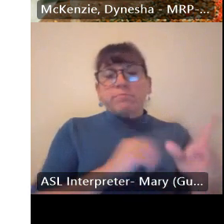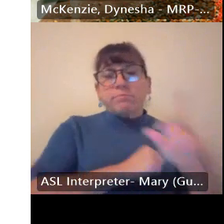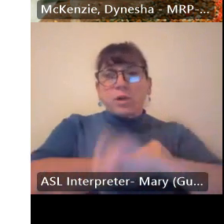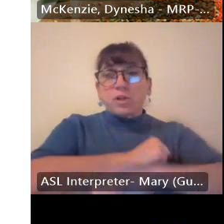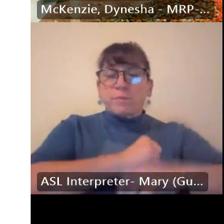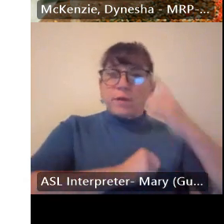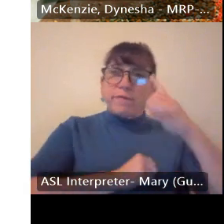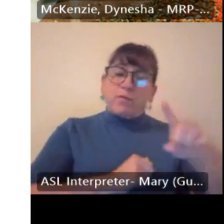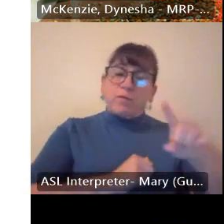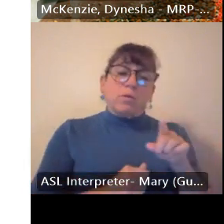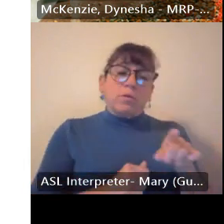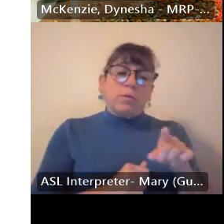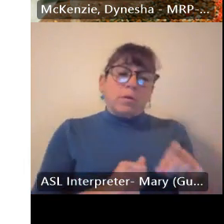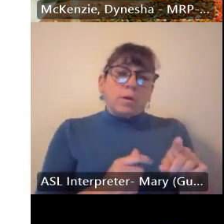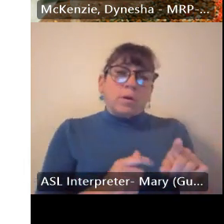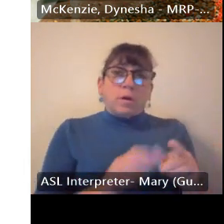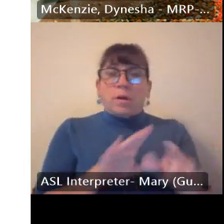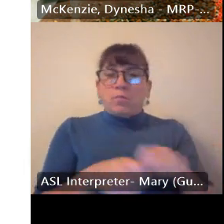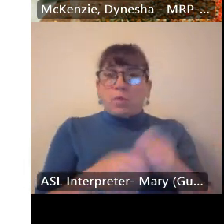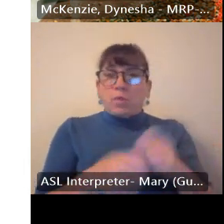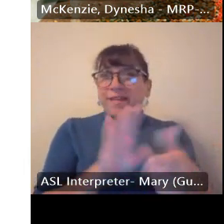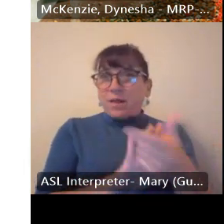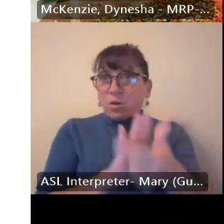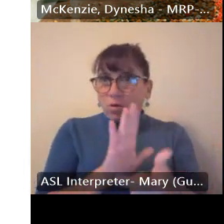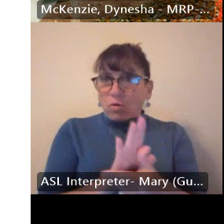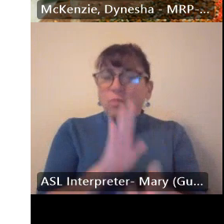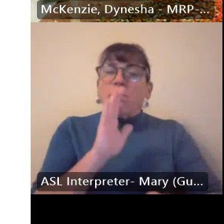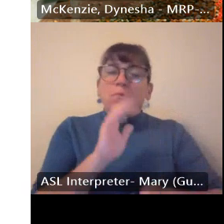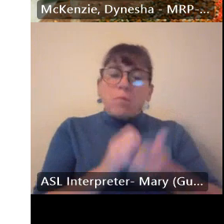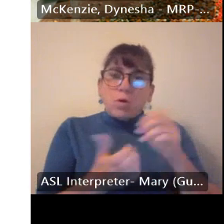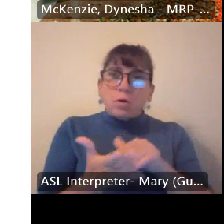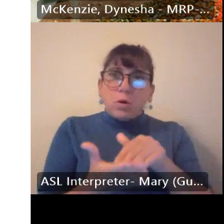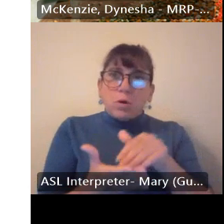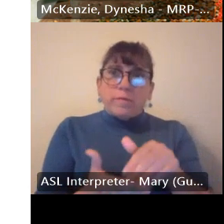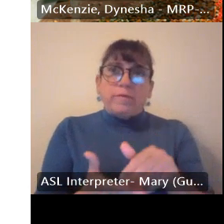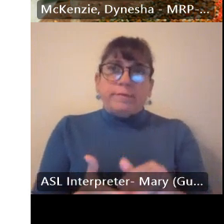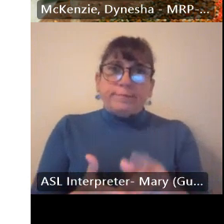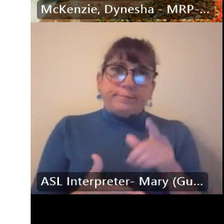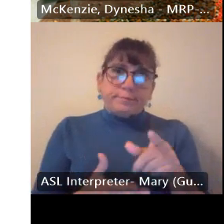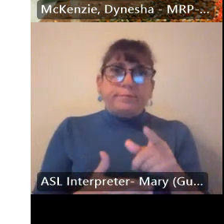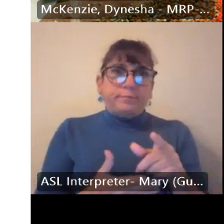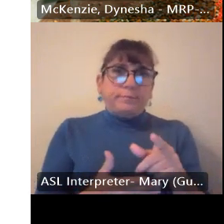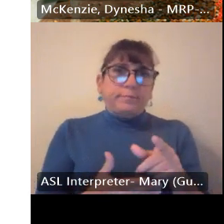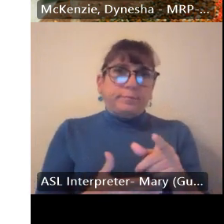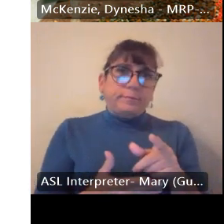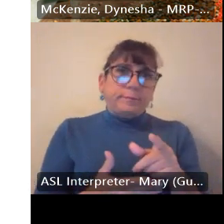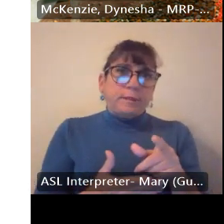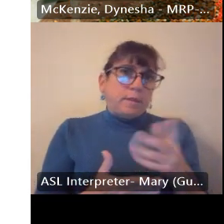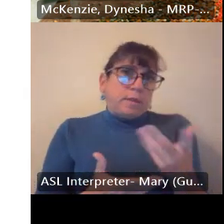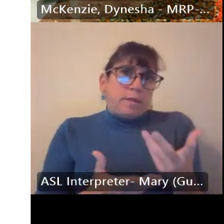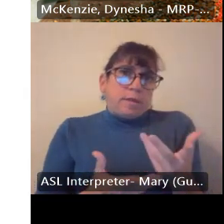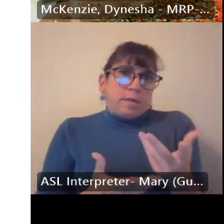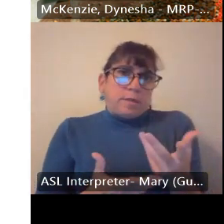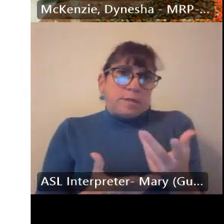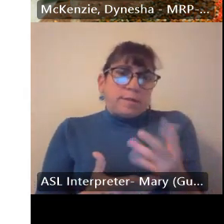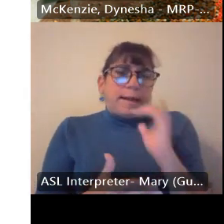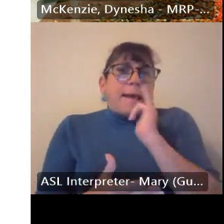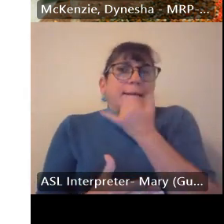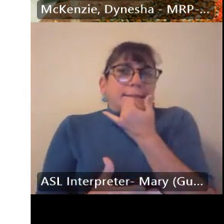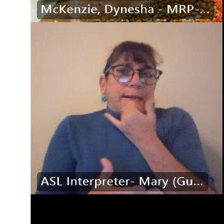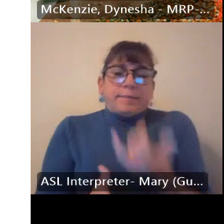violating the Anti-Deficiency Act. In most of the time, the vast majority of the time, It's just an accidental